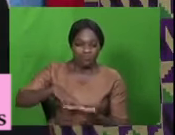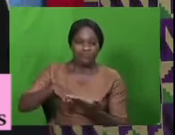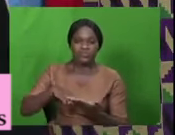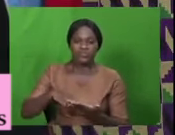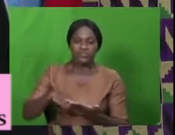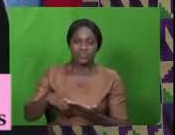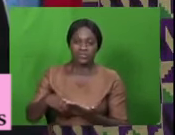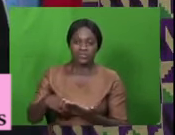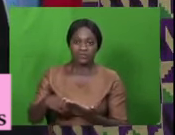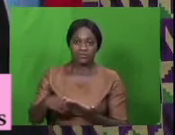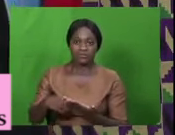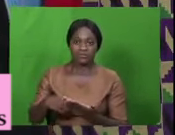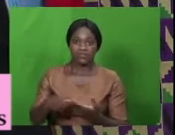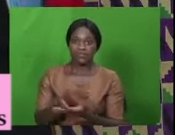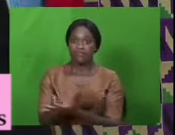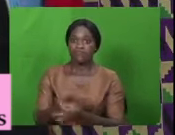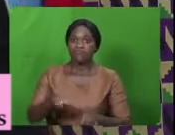people.